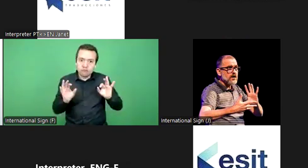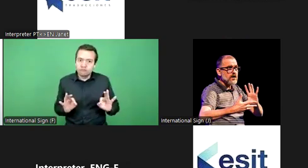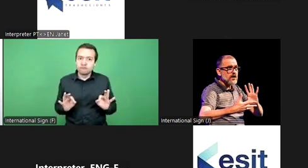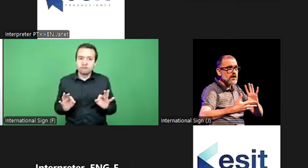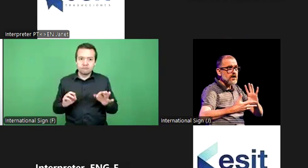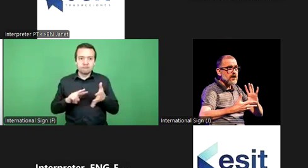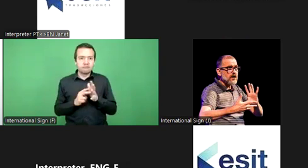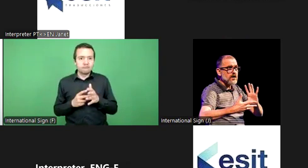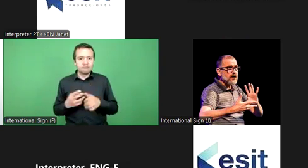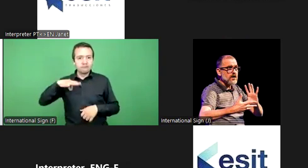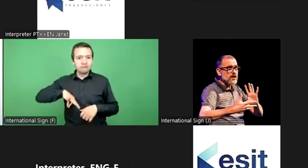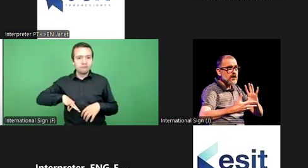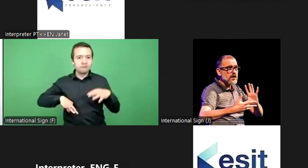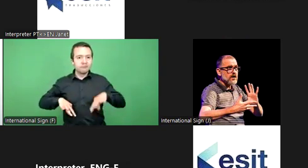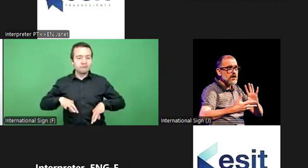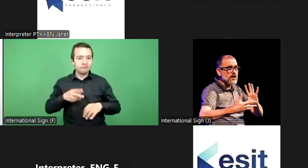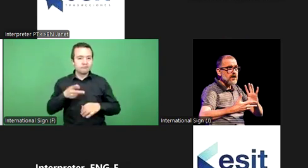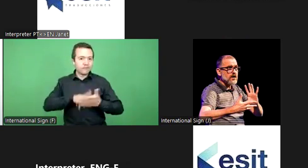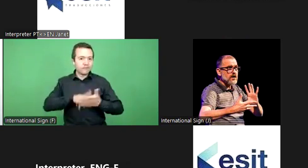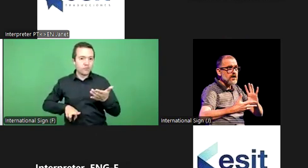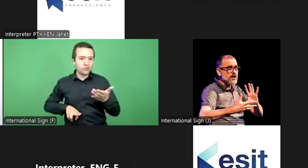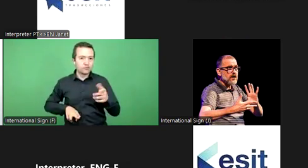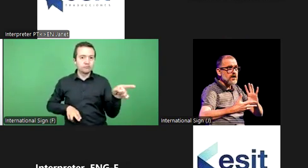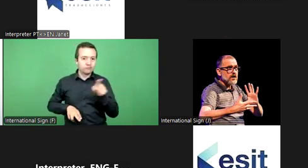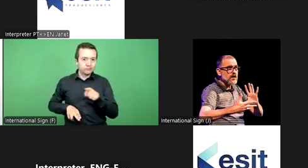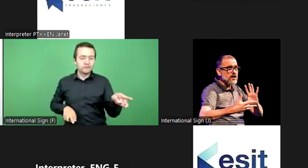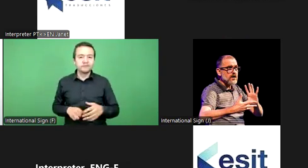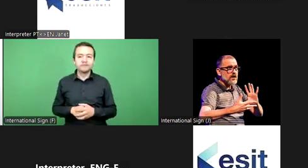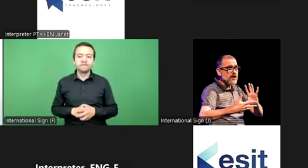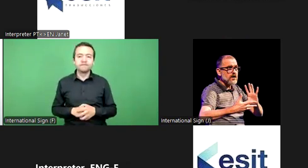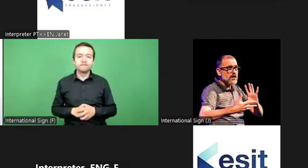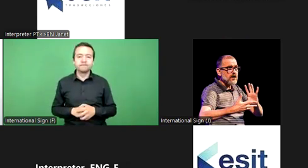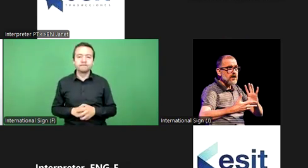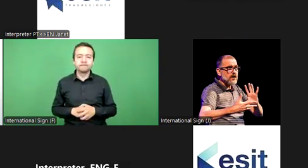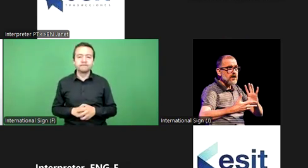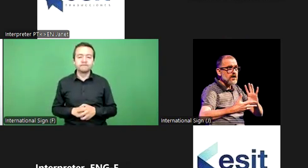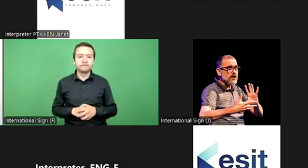There's also the... sorry, Dr. Joseph, I think we need to wrap up.